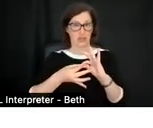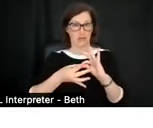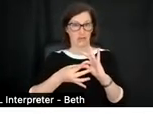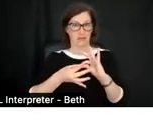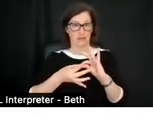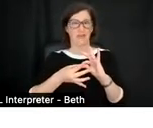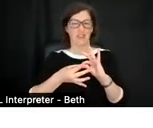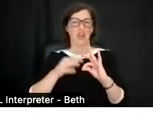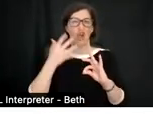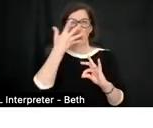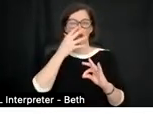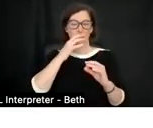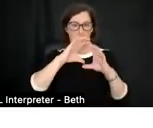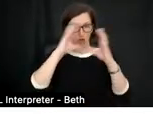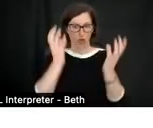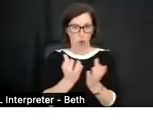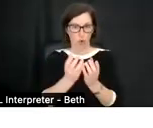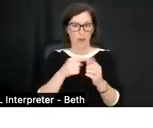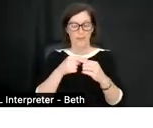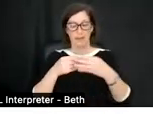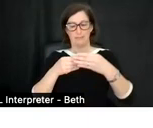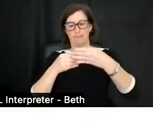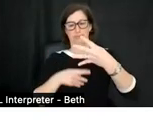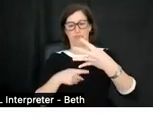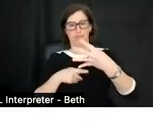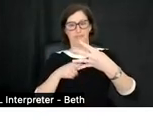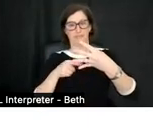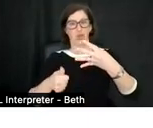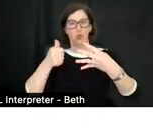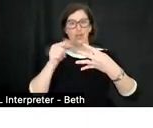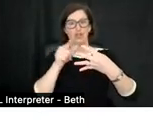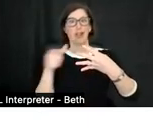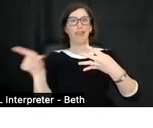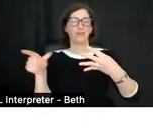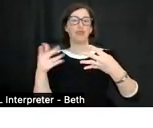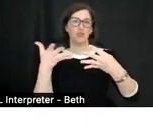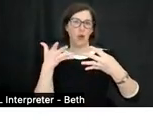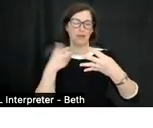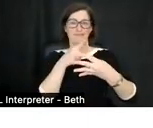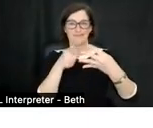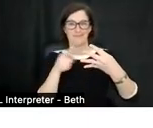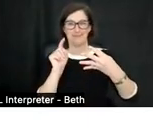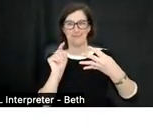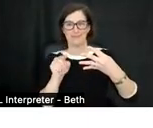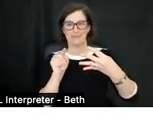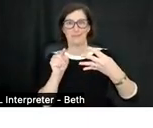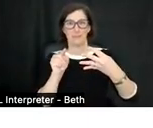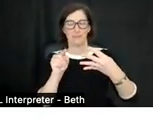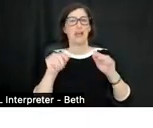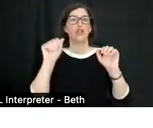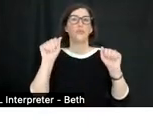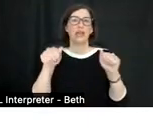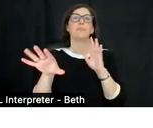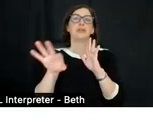icon, and then you can click the language that you want to hear, and you'll be able to